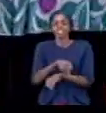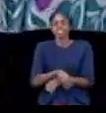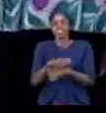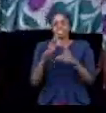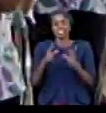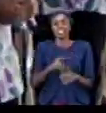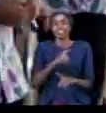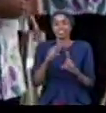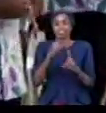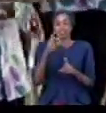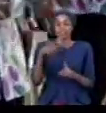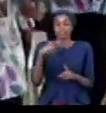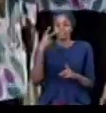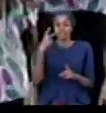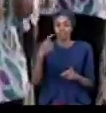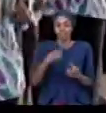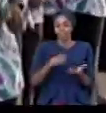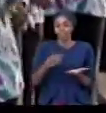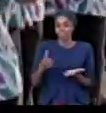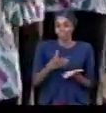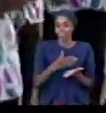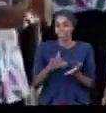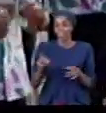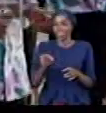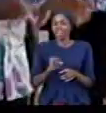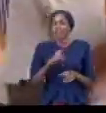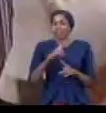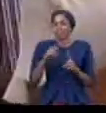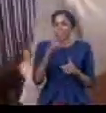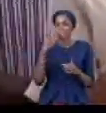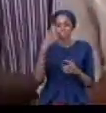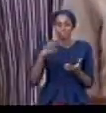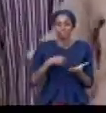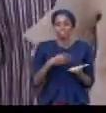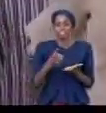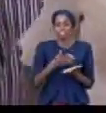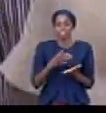When you see me praise, I praise like a winner, man. When you see me sing, I sing like a winner, man.